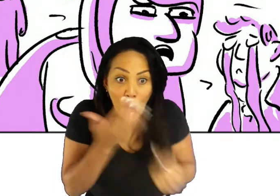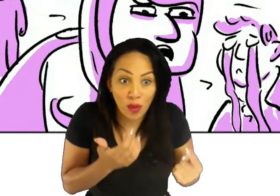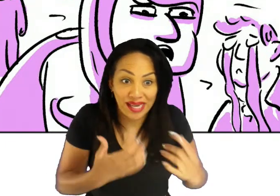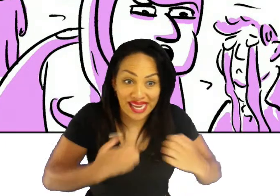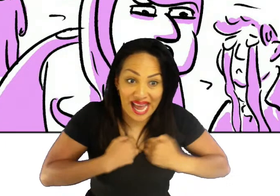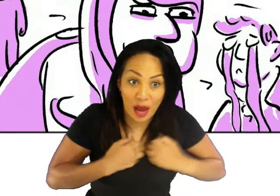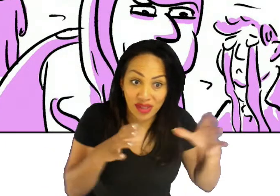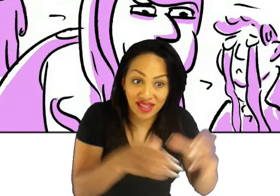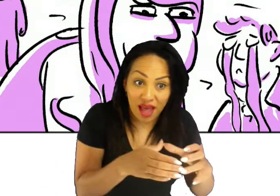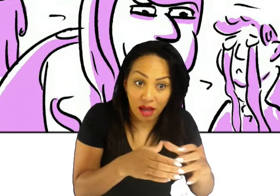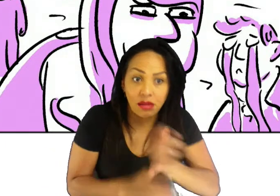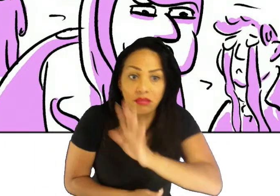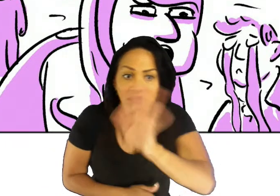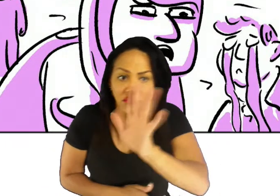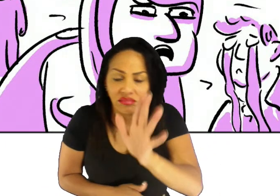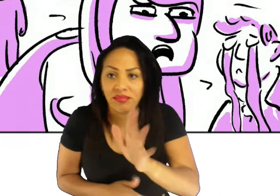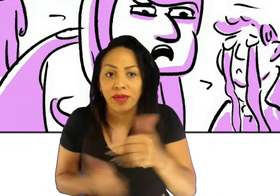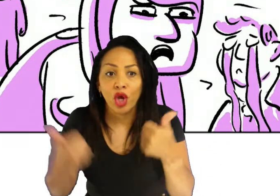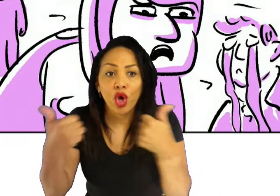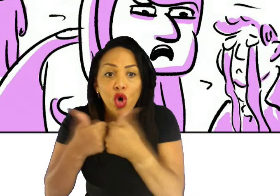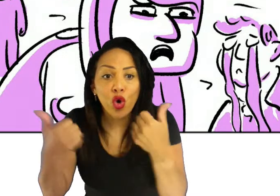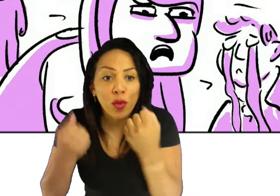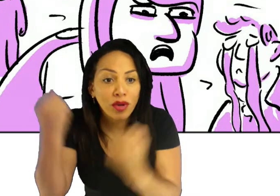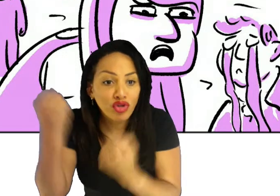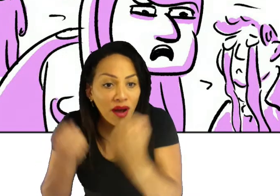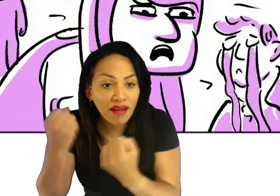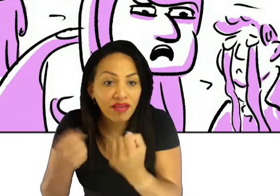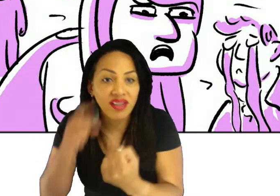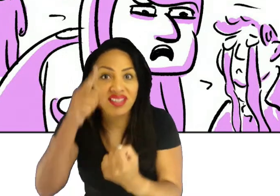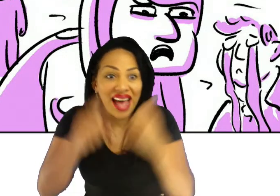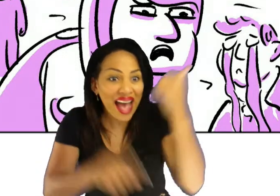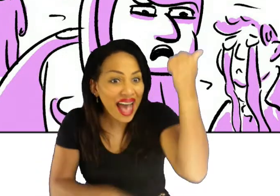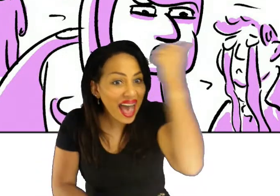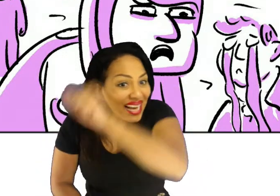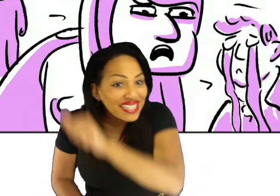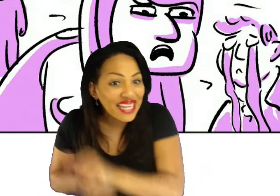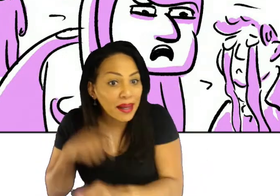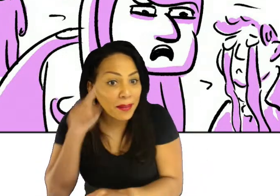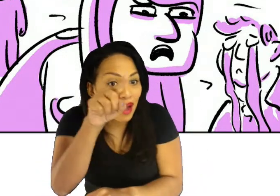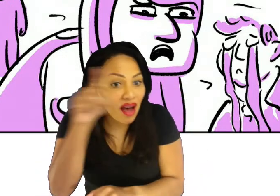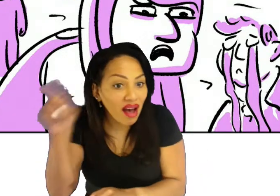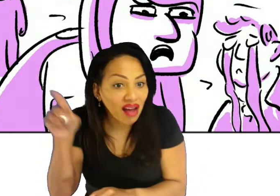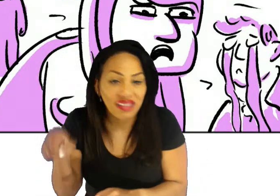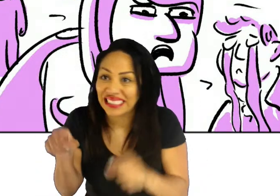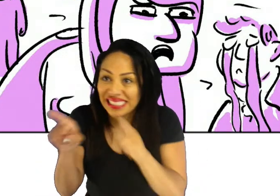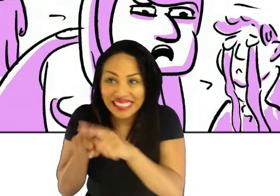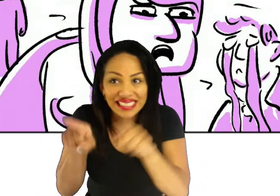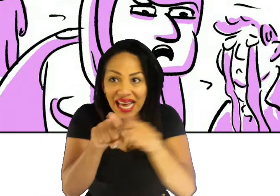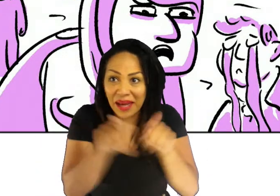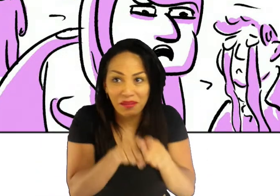drivers, it's all precarity, it's all dangerous, and it's all getting worse.